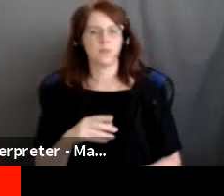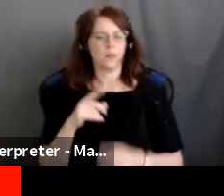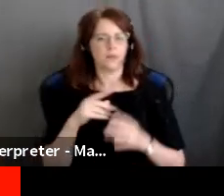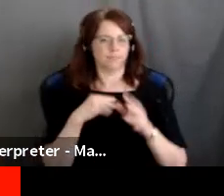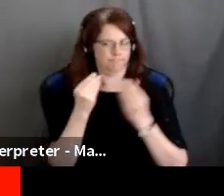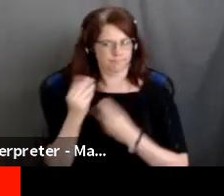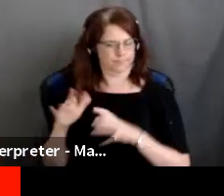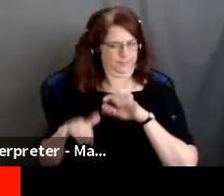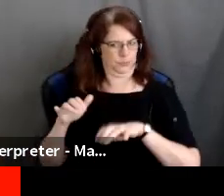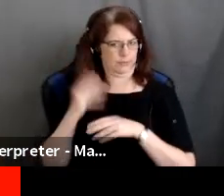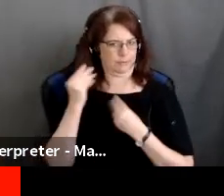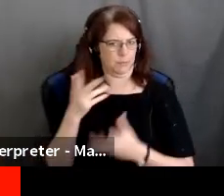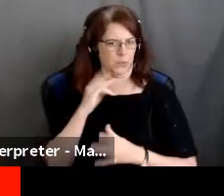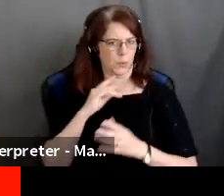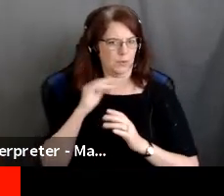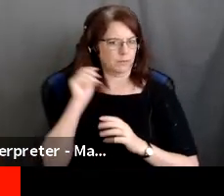Bring some